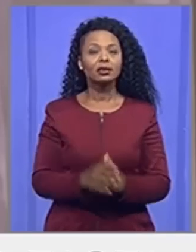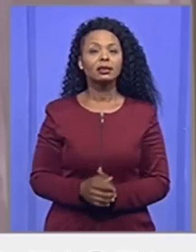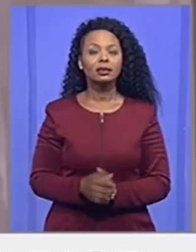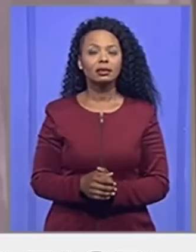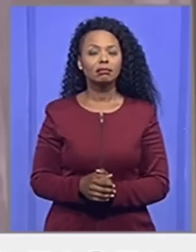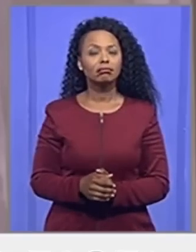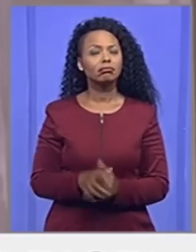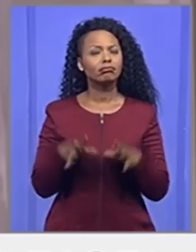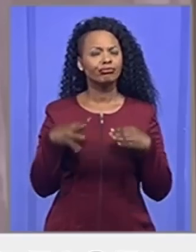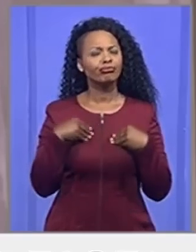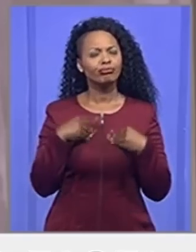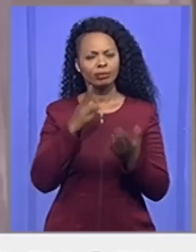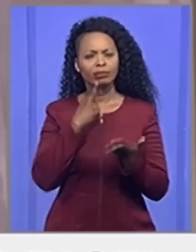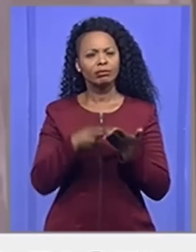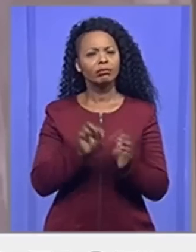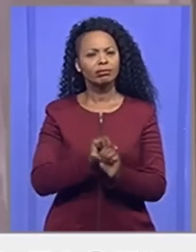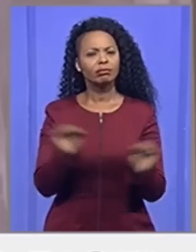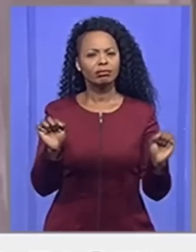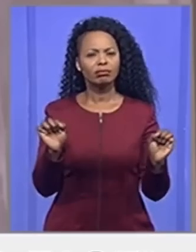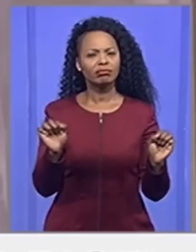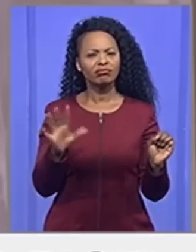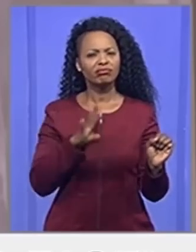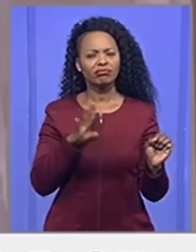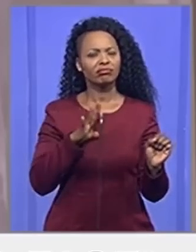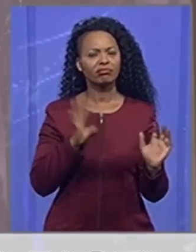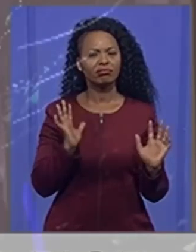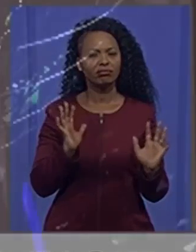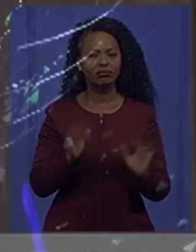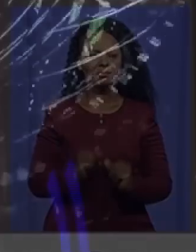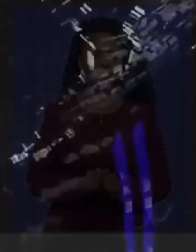we should accept the results.